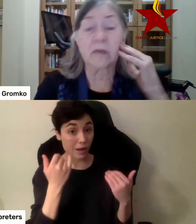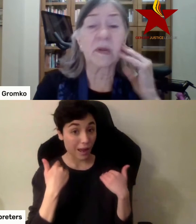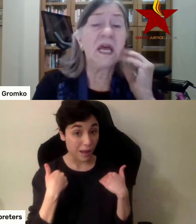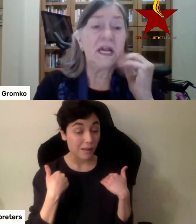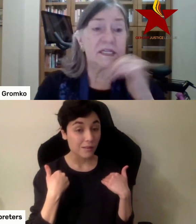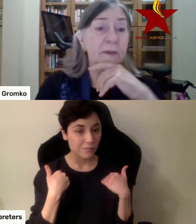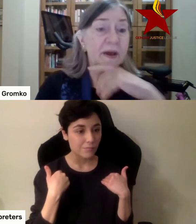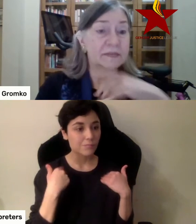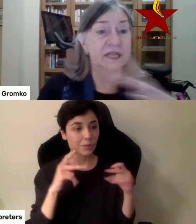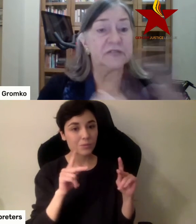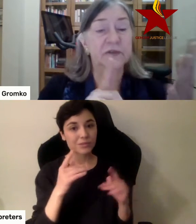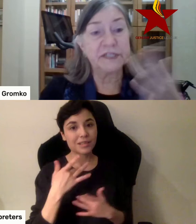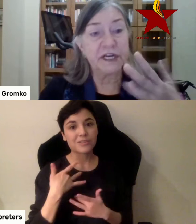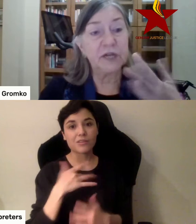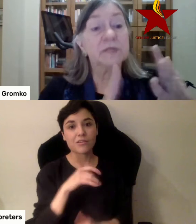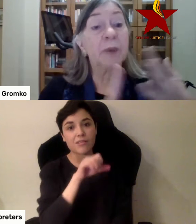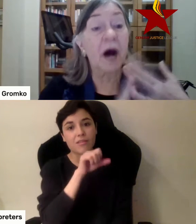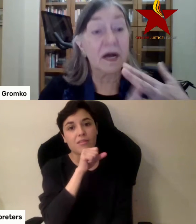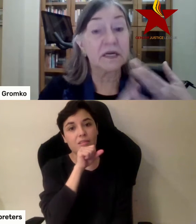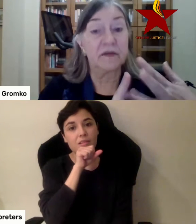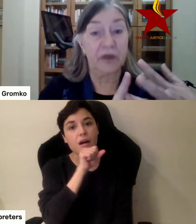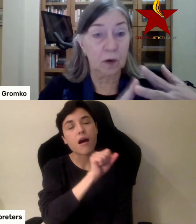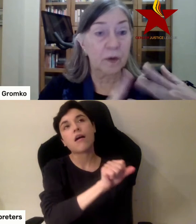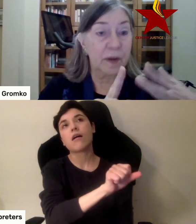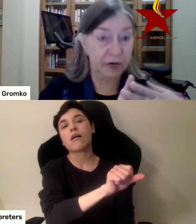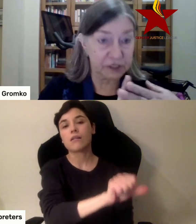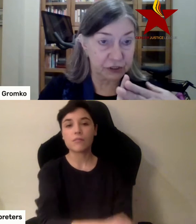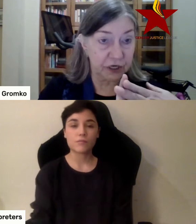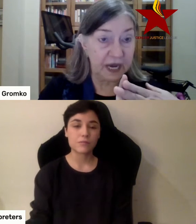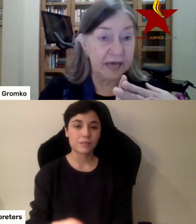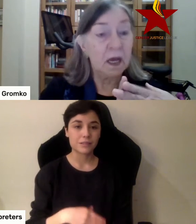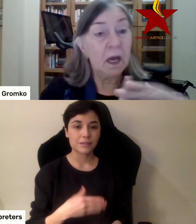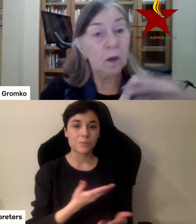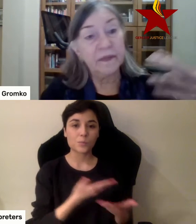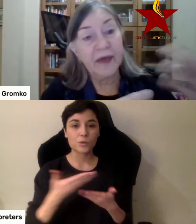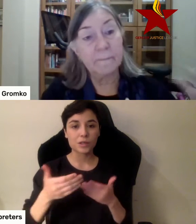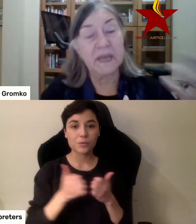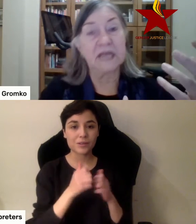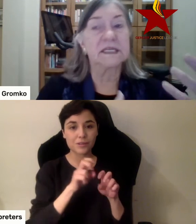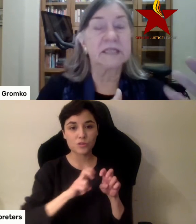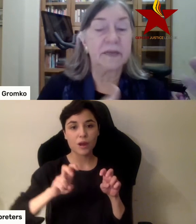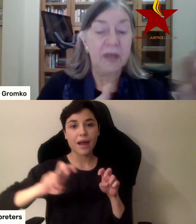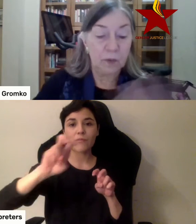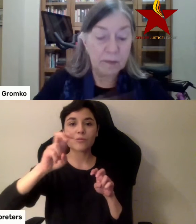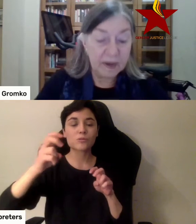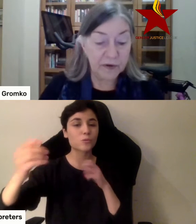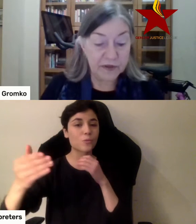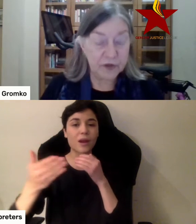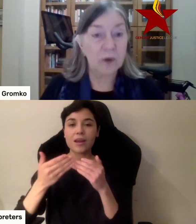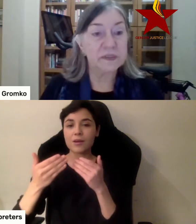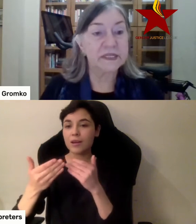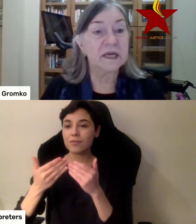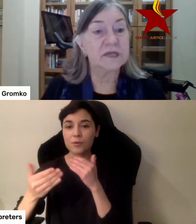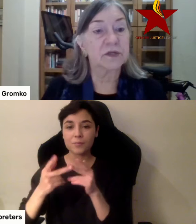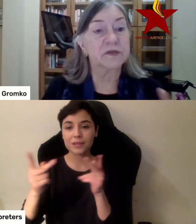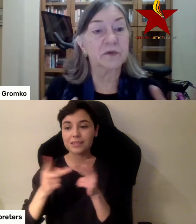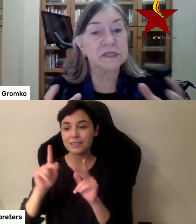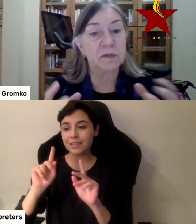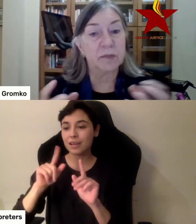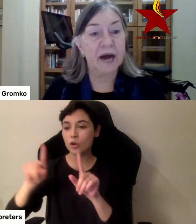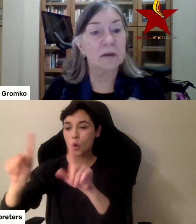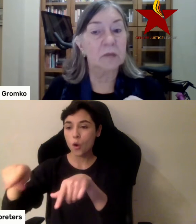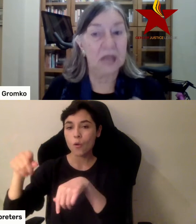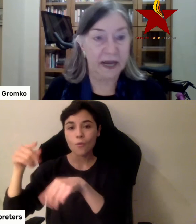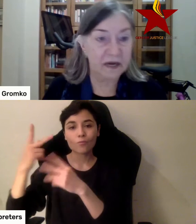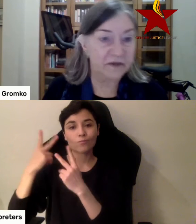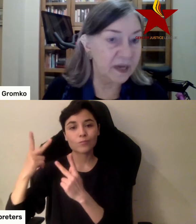it and everything. But CPAP stands for continuous positive airway pressure. And what that means is that remember that you always think in terms of